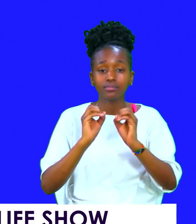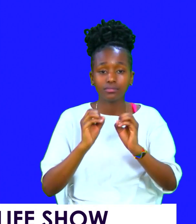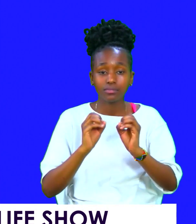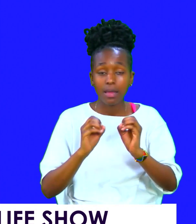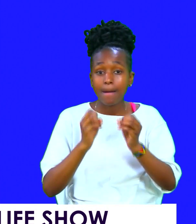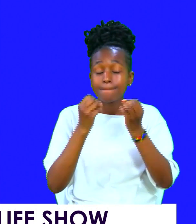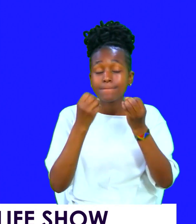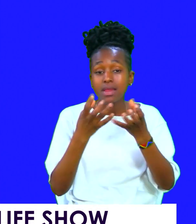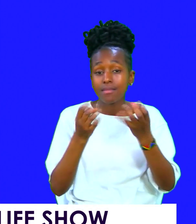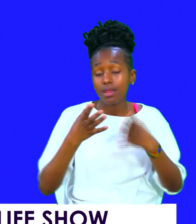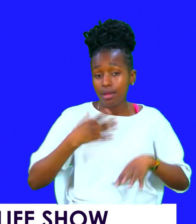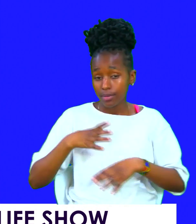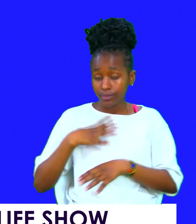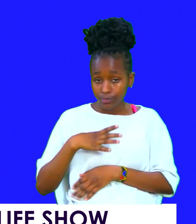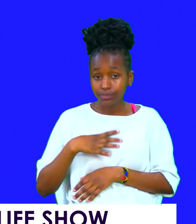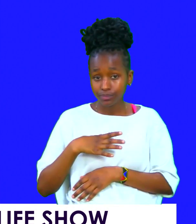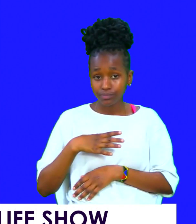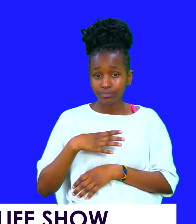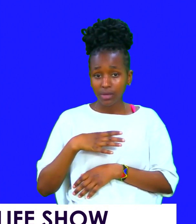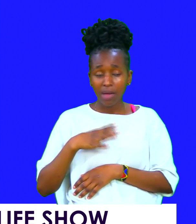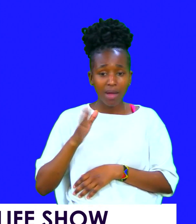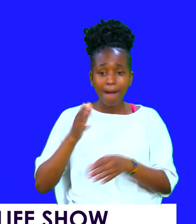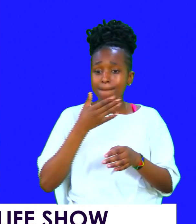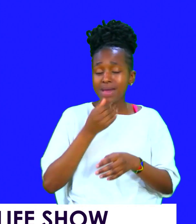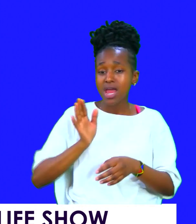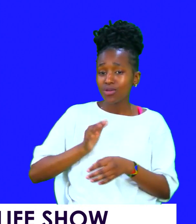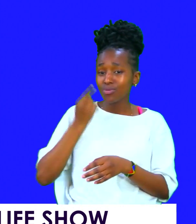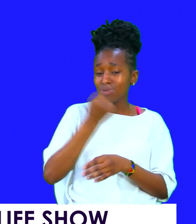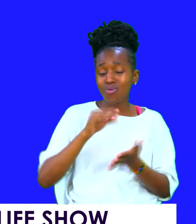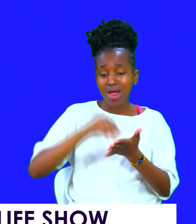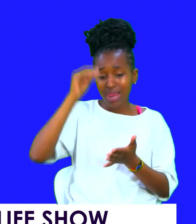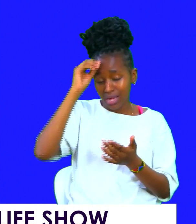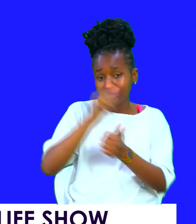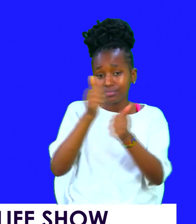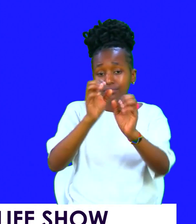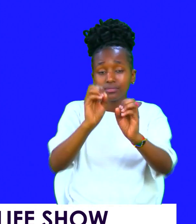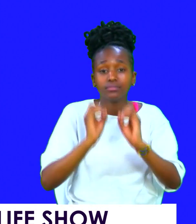Men and women that never learned that it is